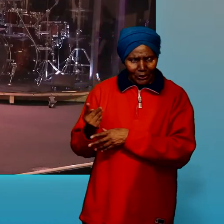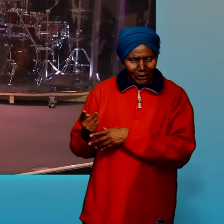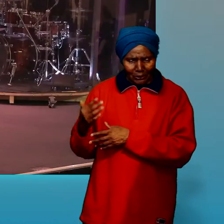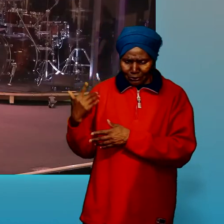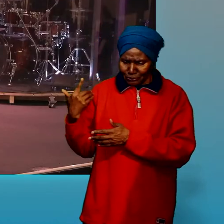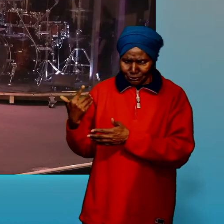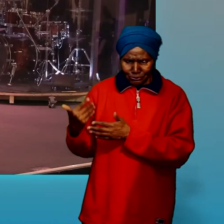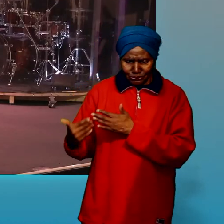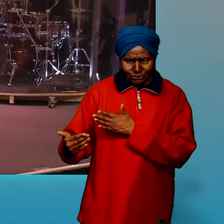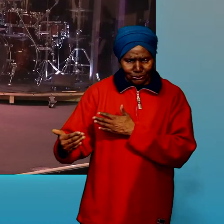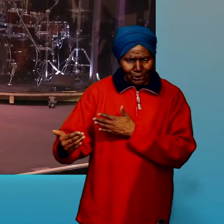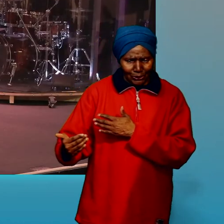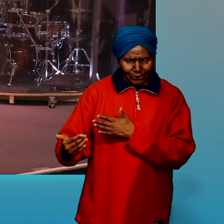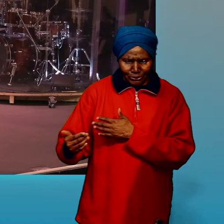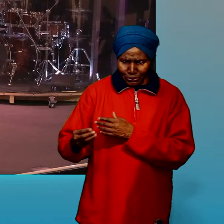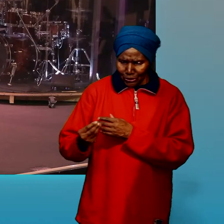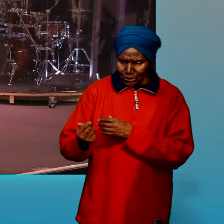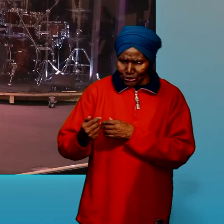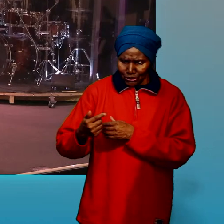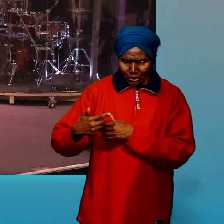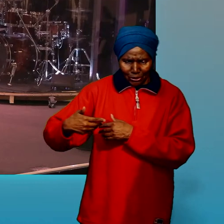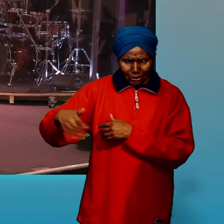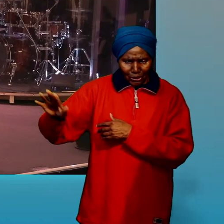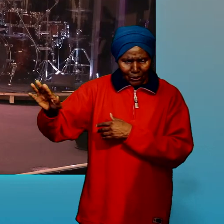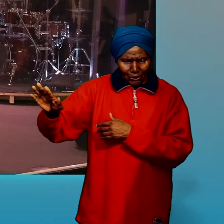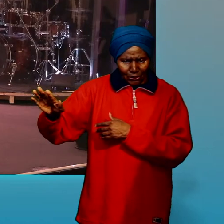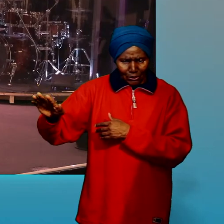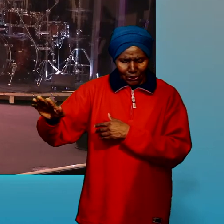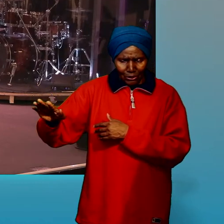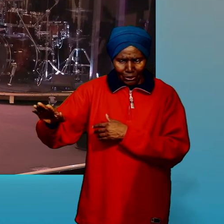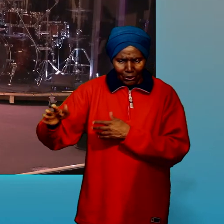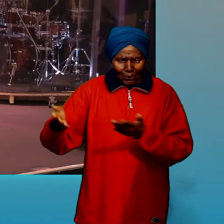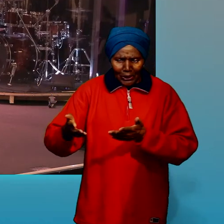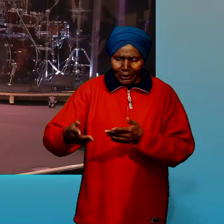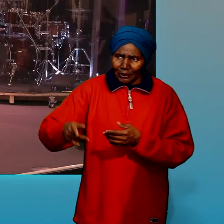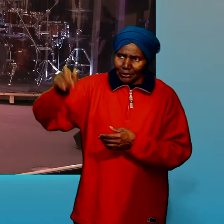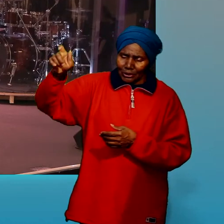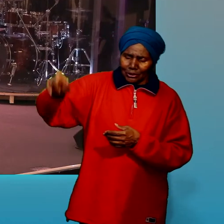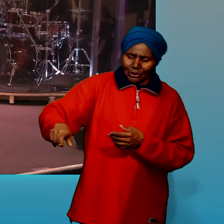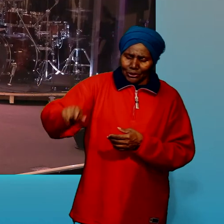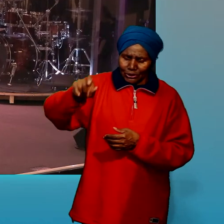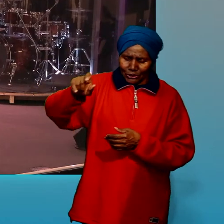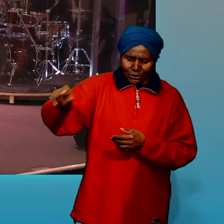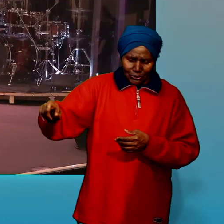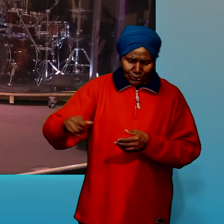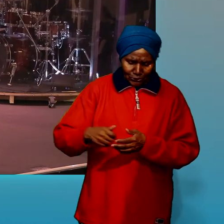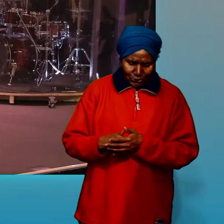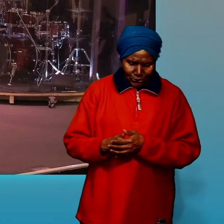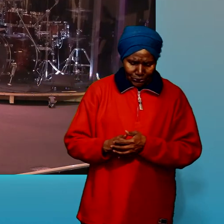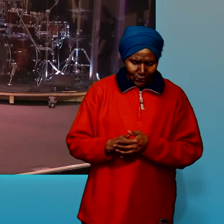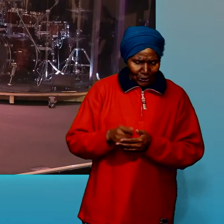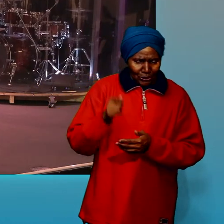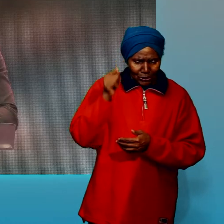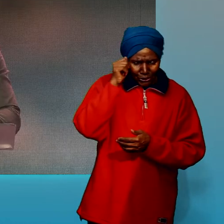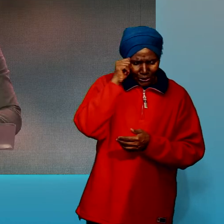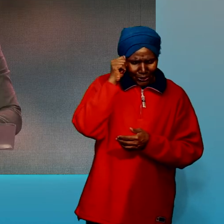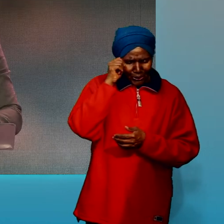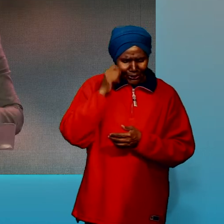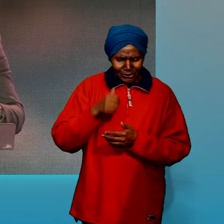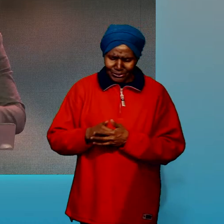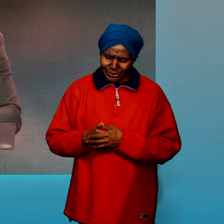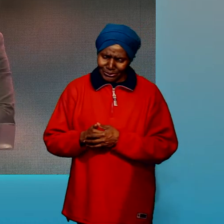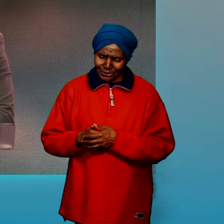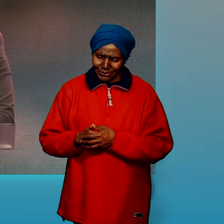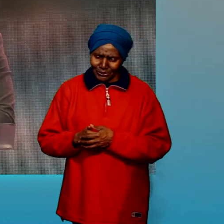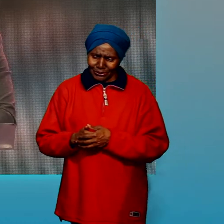about to leave you. He's about to go to the cross. And you know, even in that moment, as a disciple of Jesus,